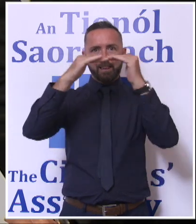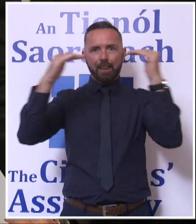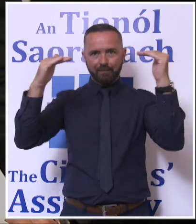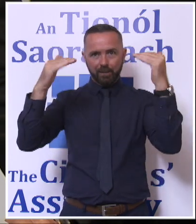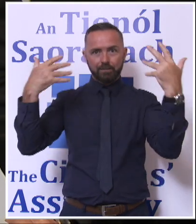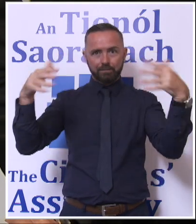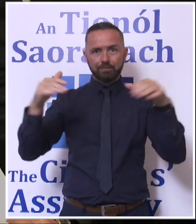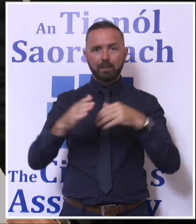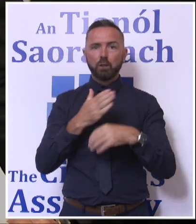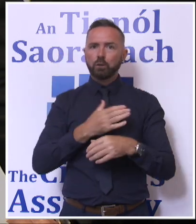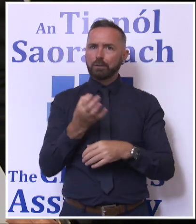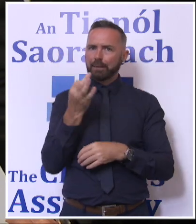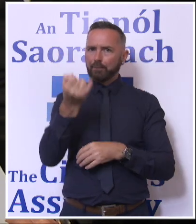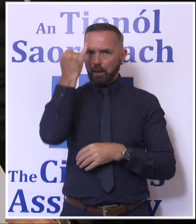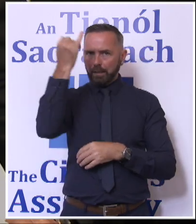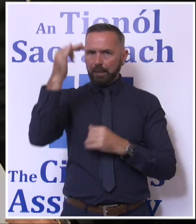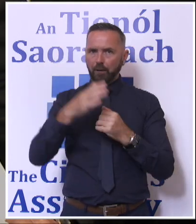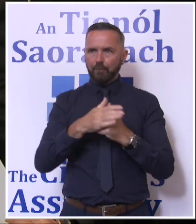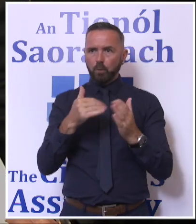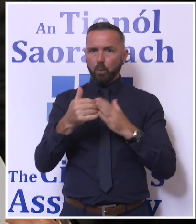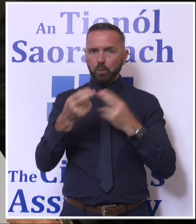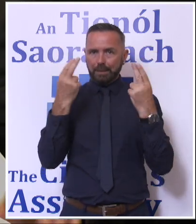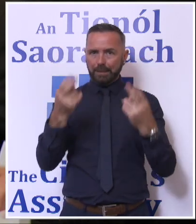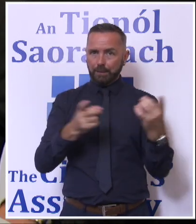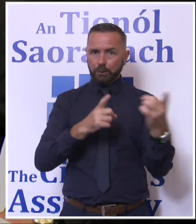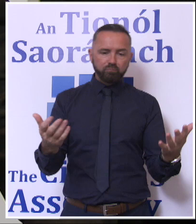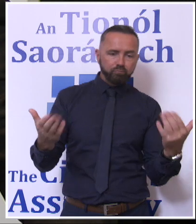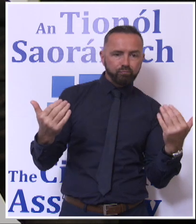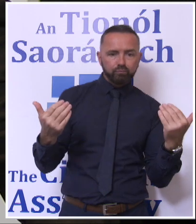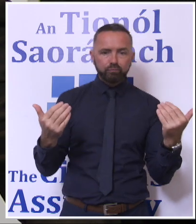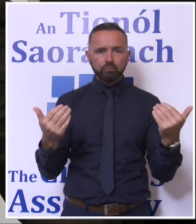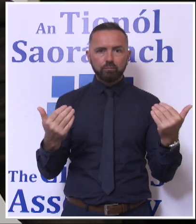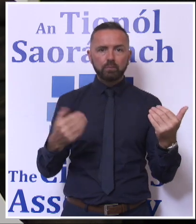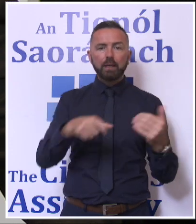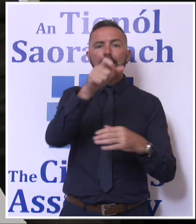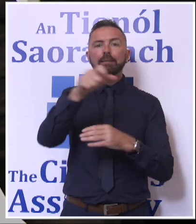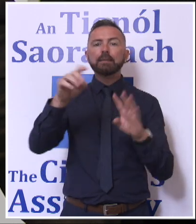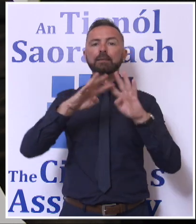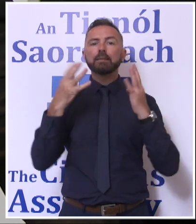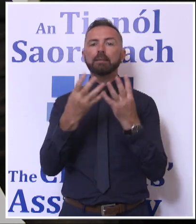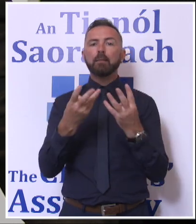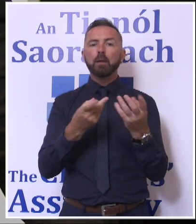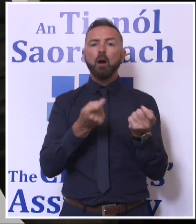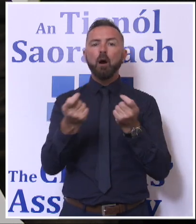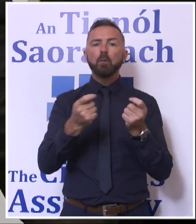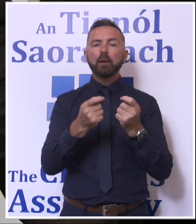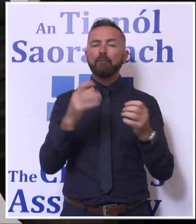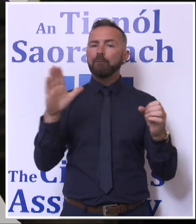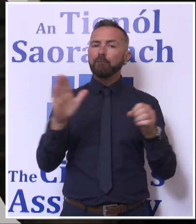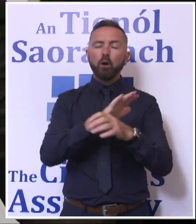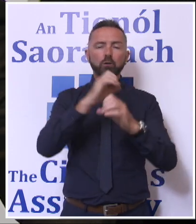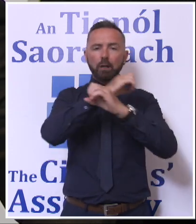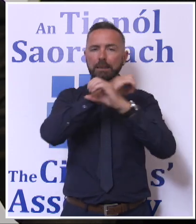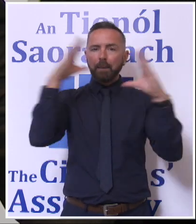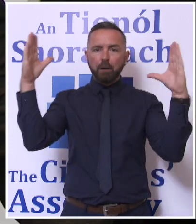Fáilte. So once again, I am deeply honoured and privileged to be your chairman